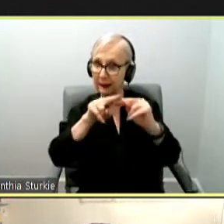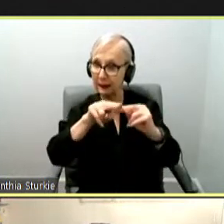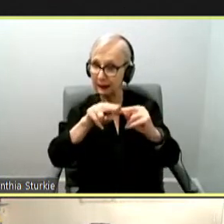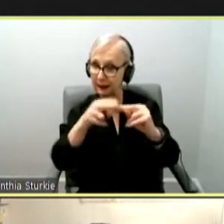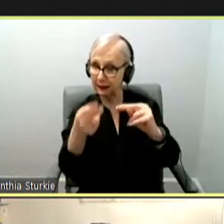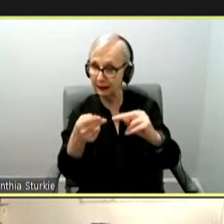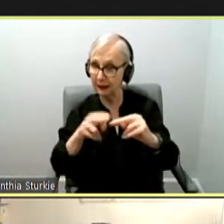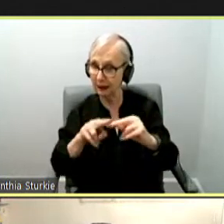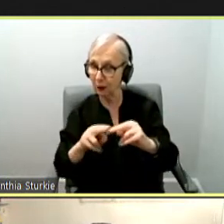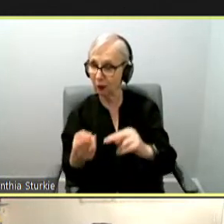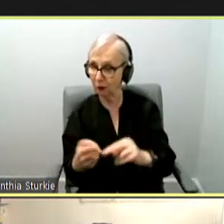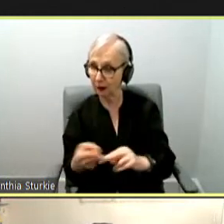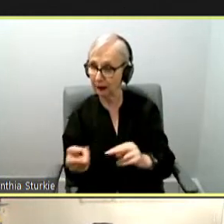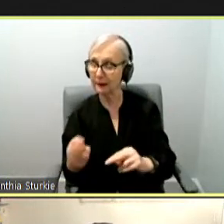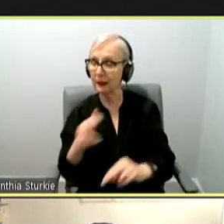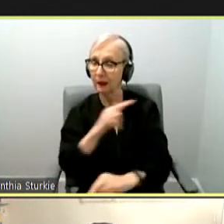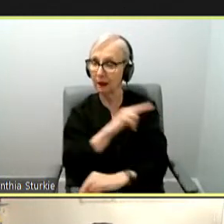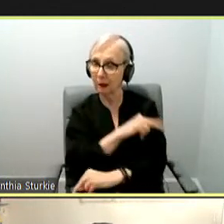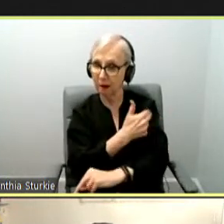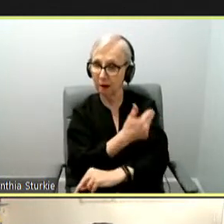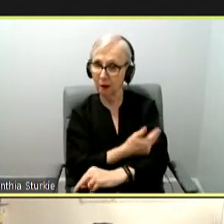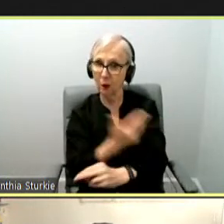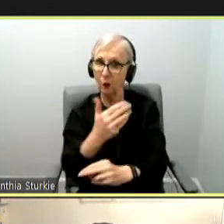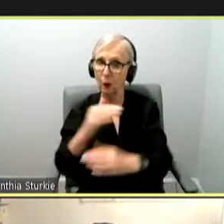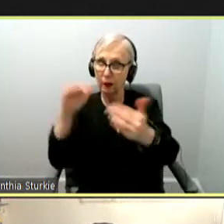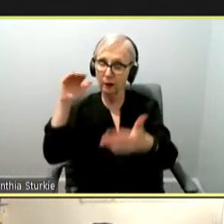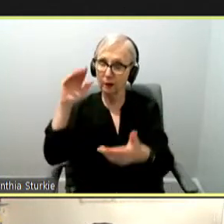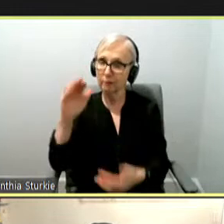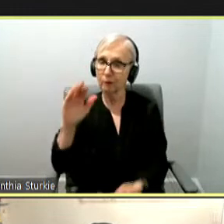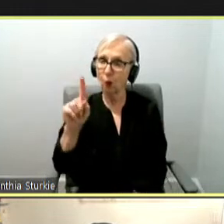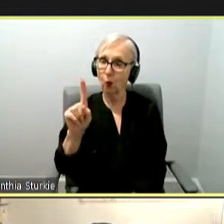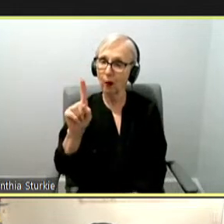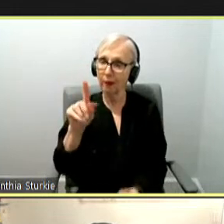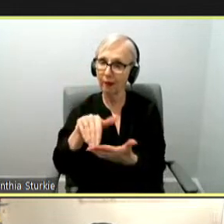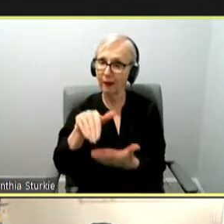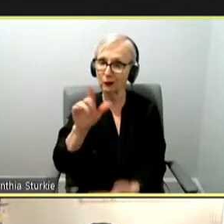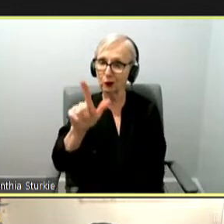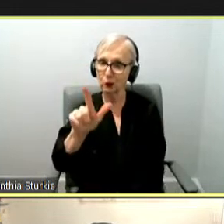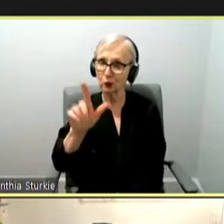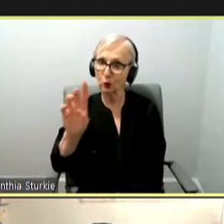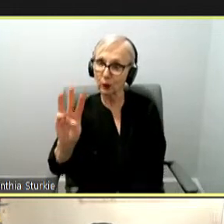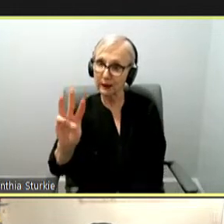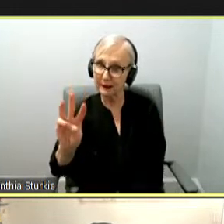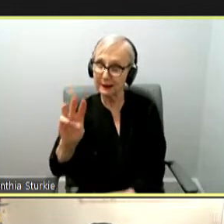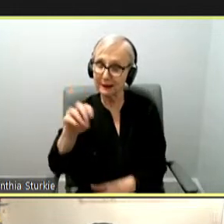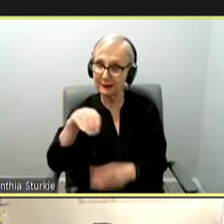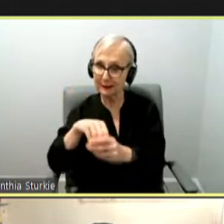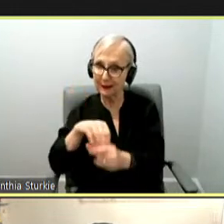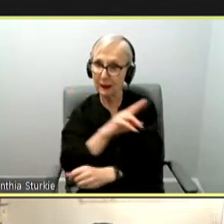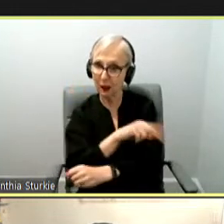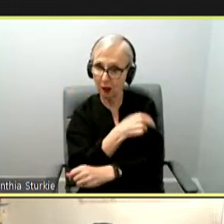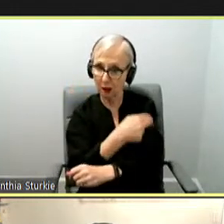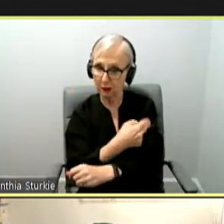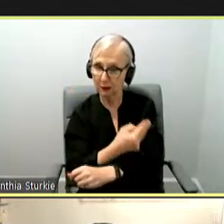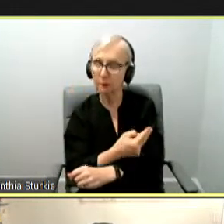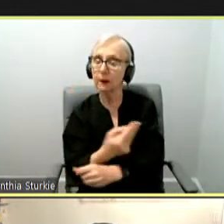in hospitalizations. We're now down to 1,026 people hospitalized with COVID today.